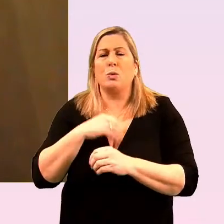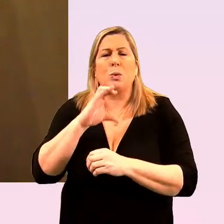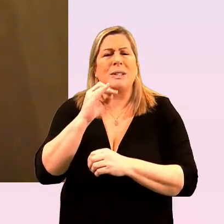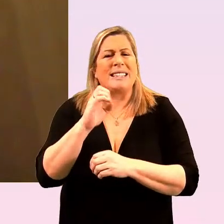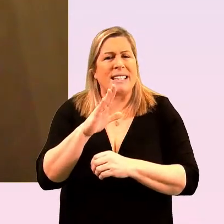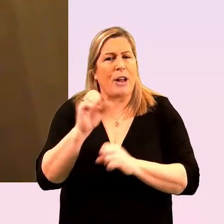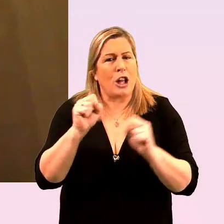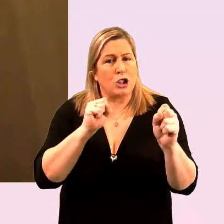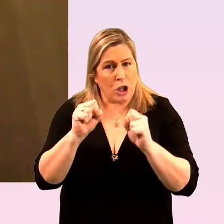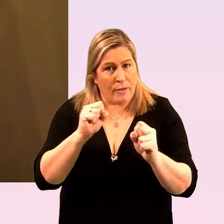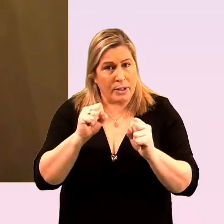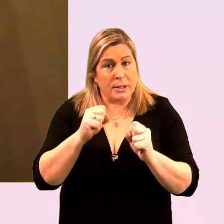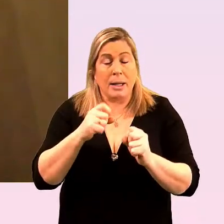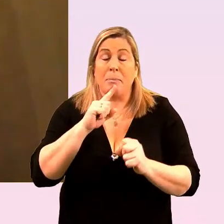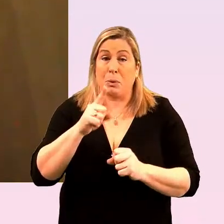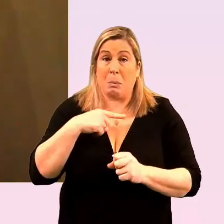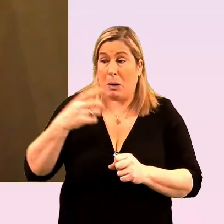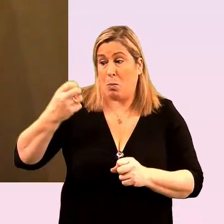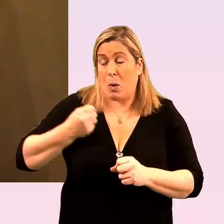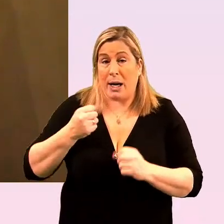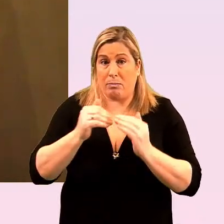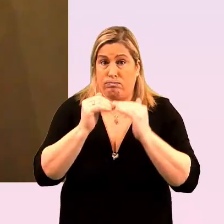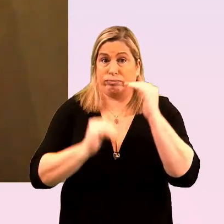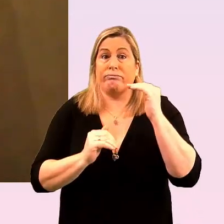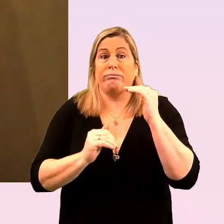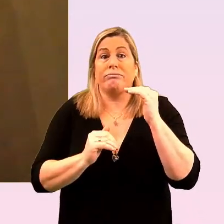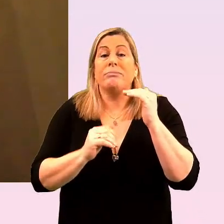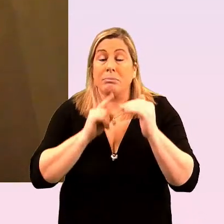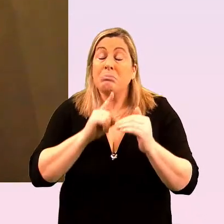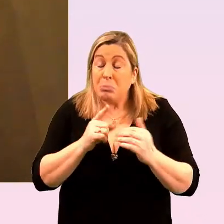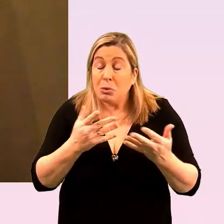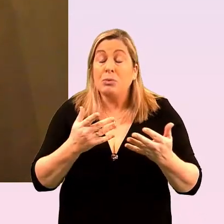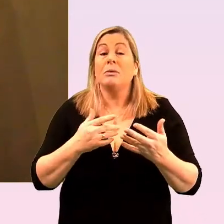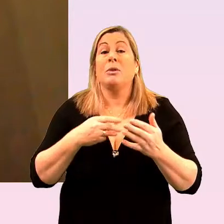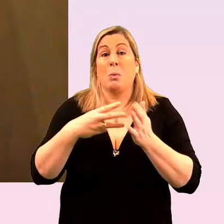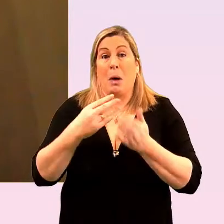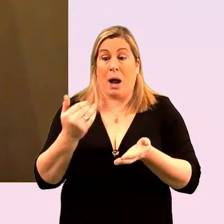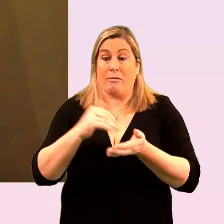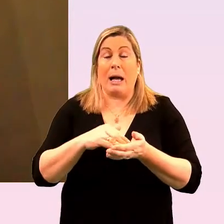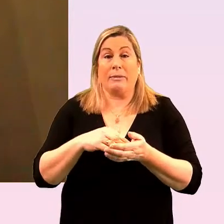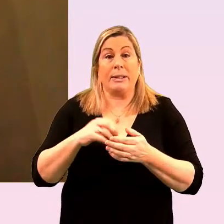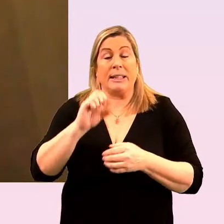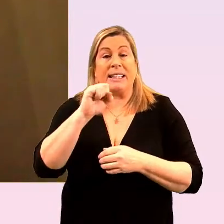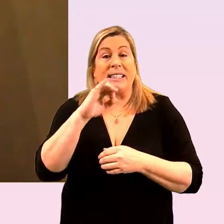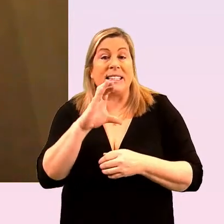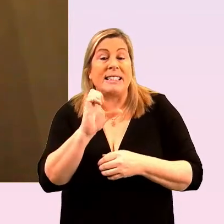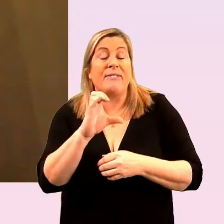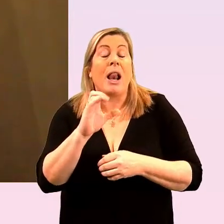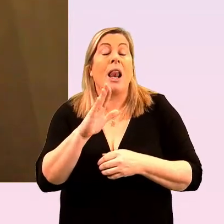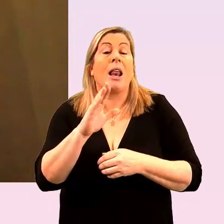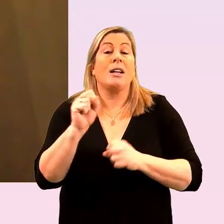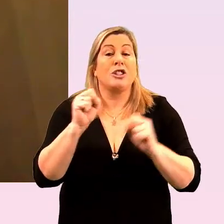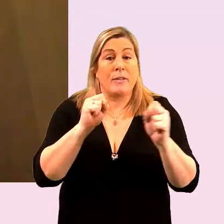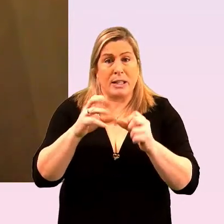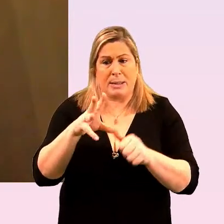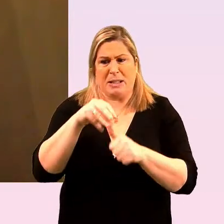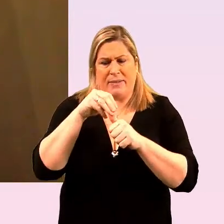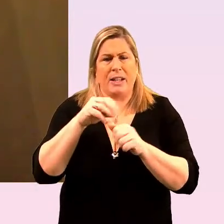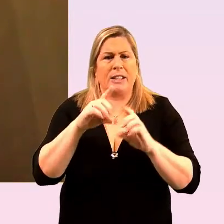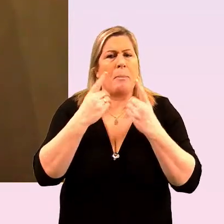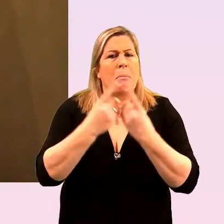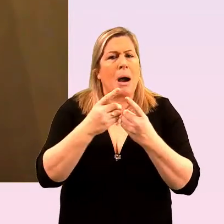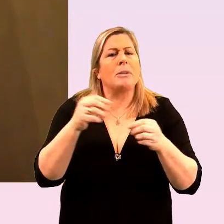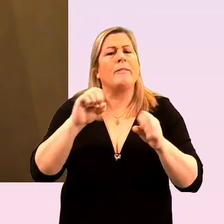in my pay to move to the civil service. But what happened when I came to the civil service, and particularly the Department of Social Protection, is that there was a